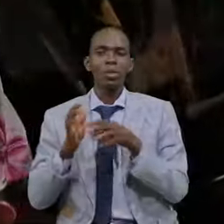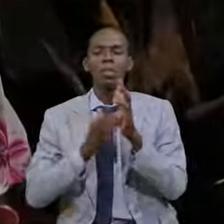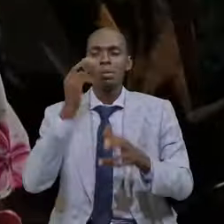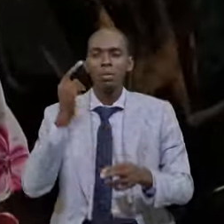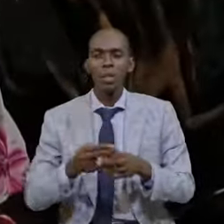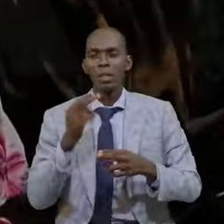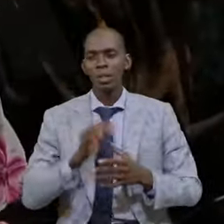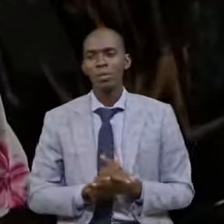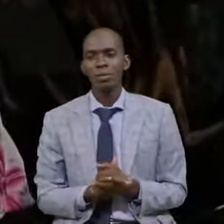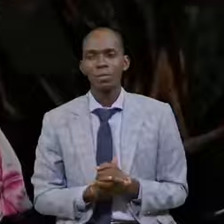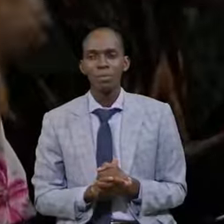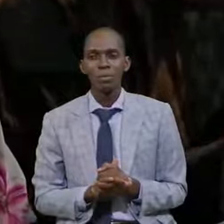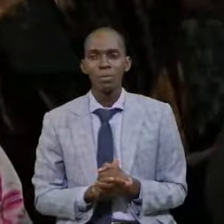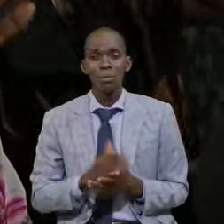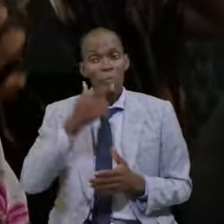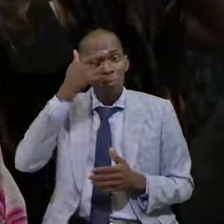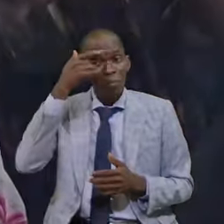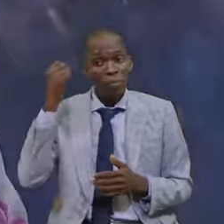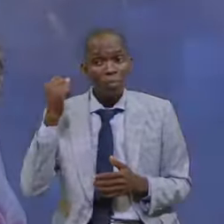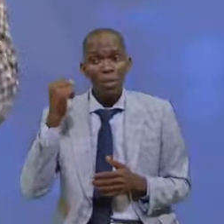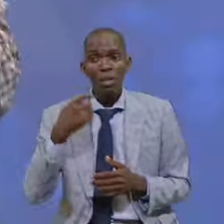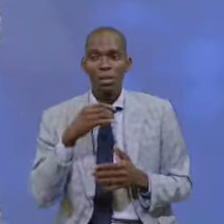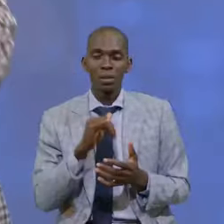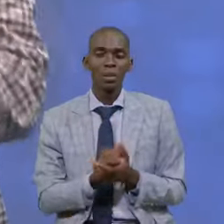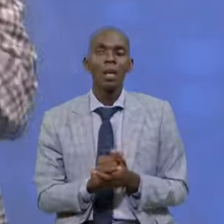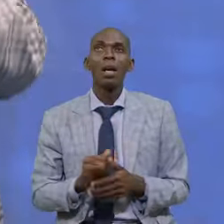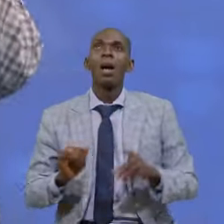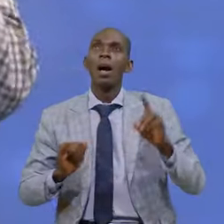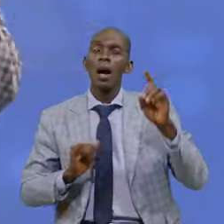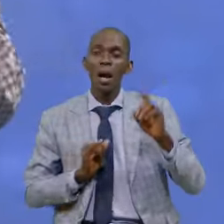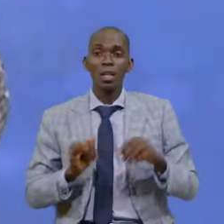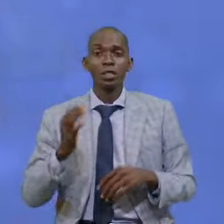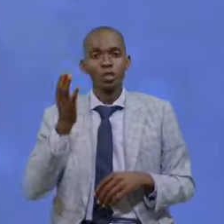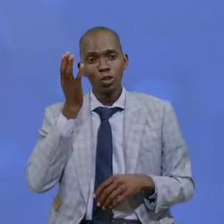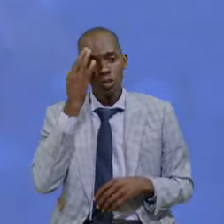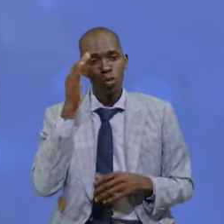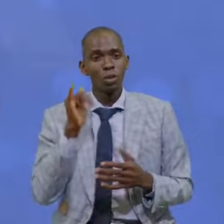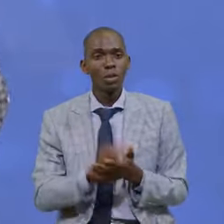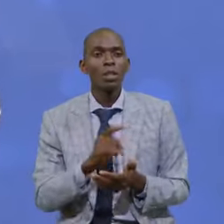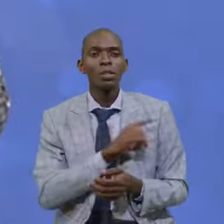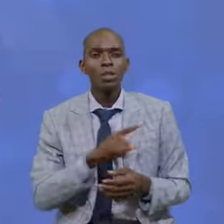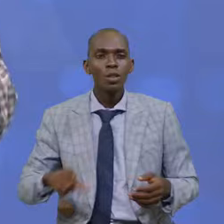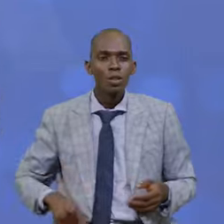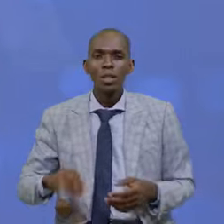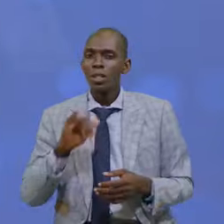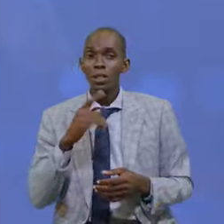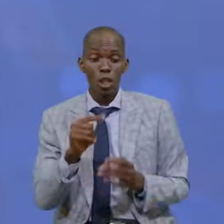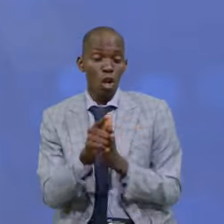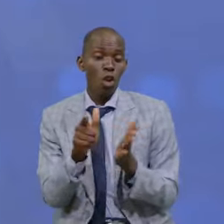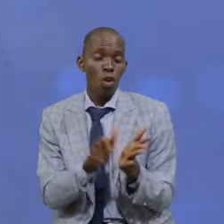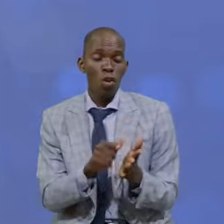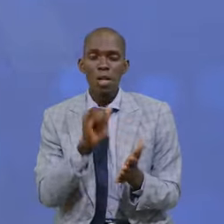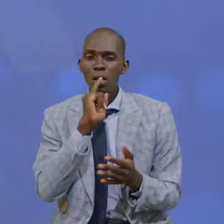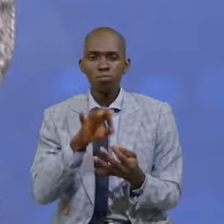name. Because it say, I know that the law is spiritual, but I